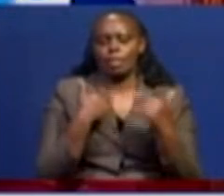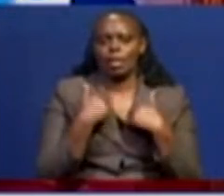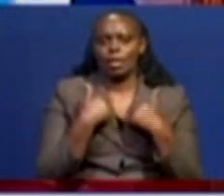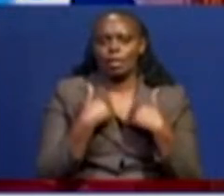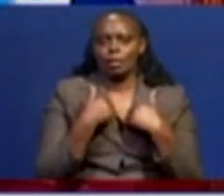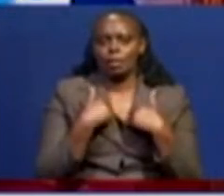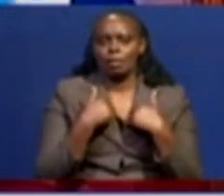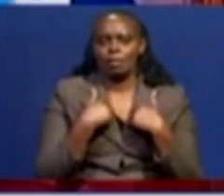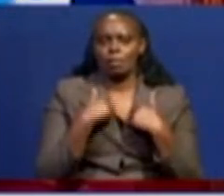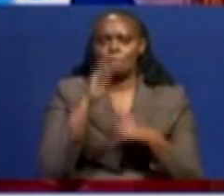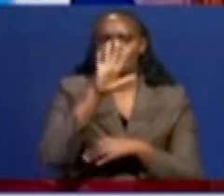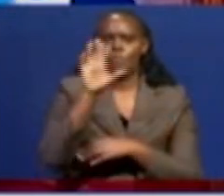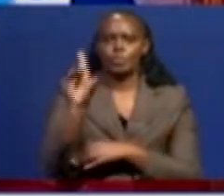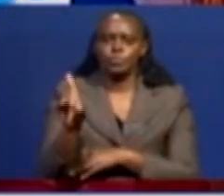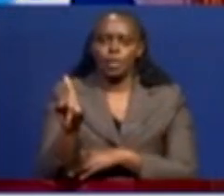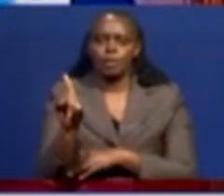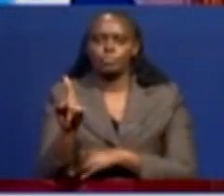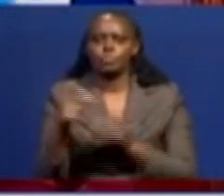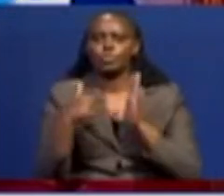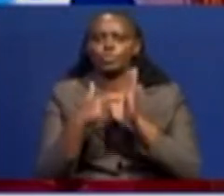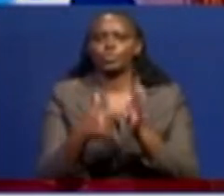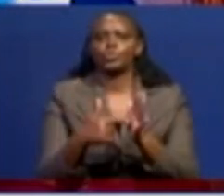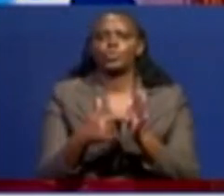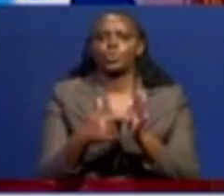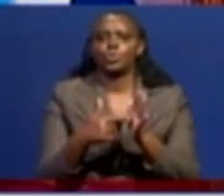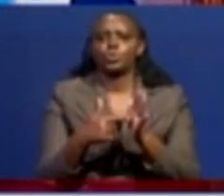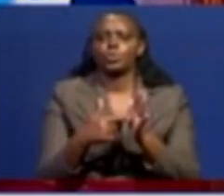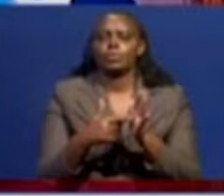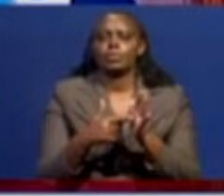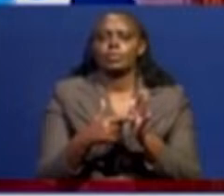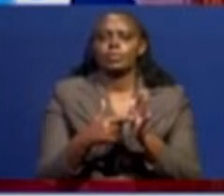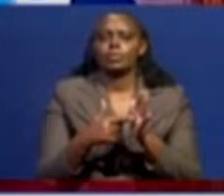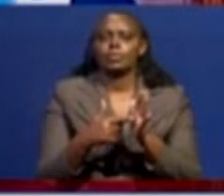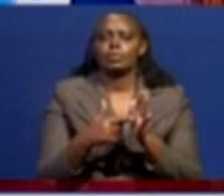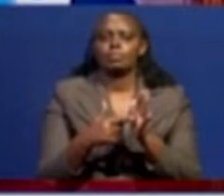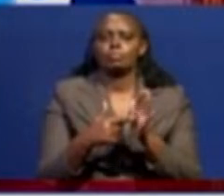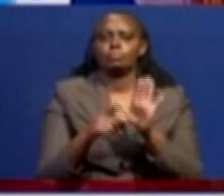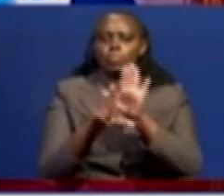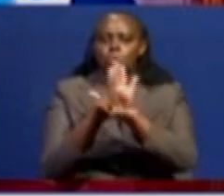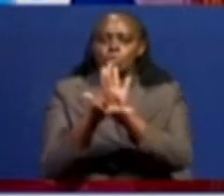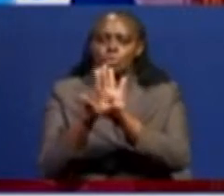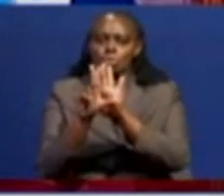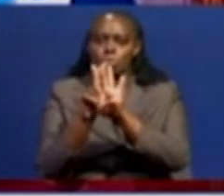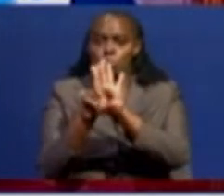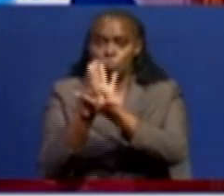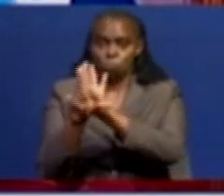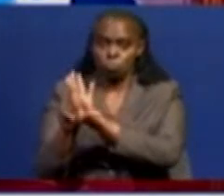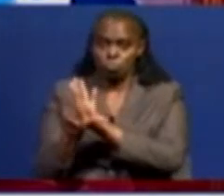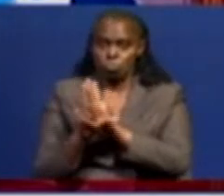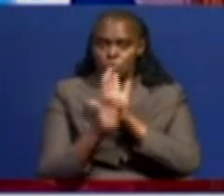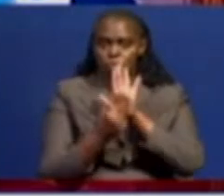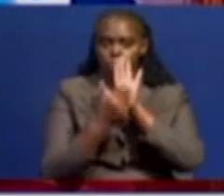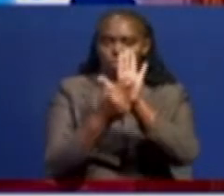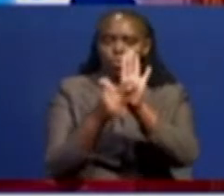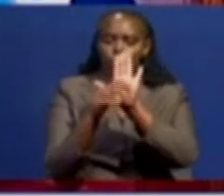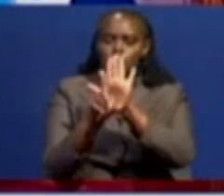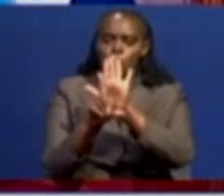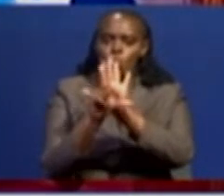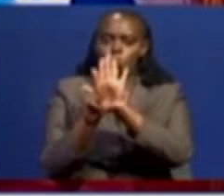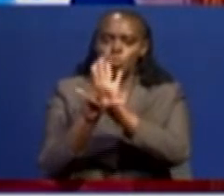And you turn with me to page 51. It's a bundle that contains the laws applicable.